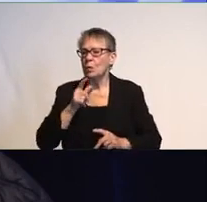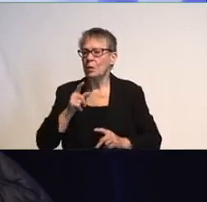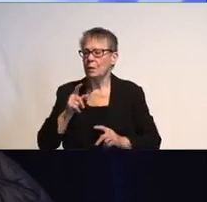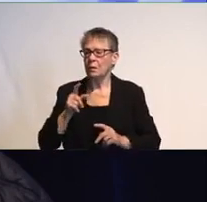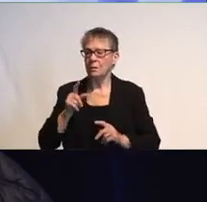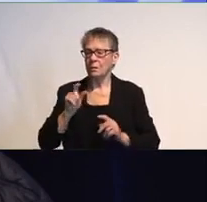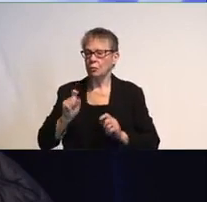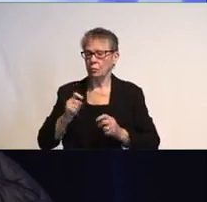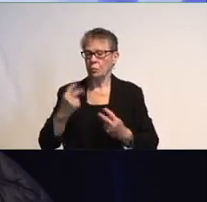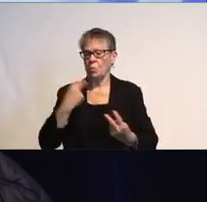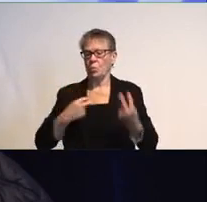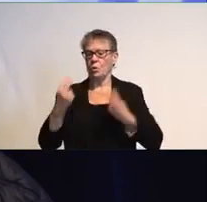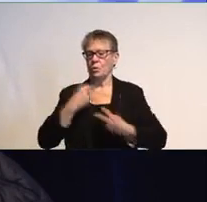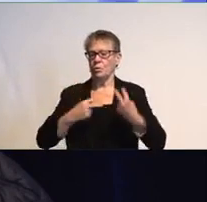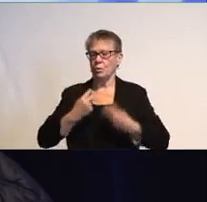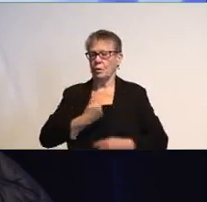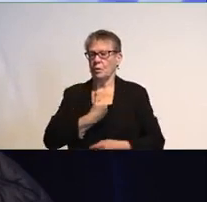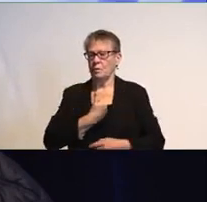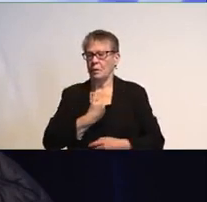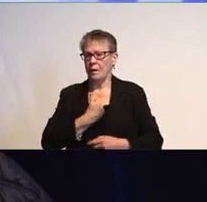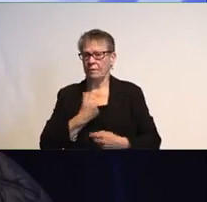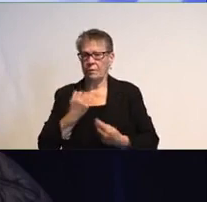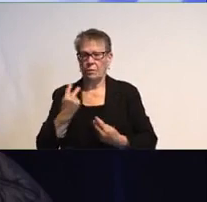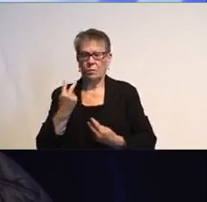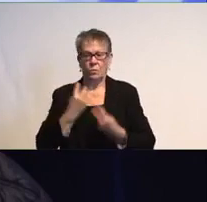symptoms for the full 14 days.